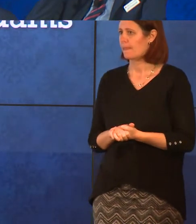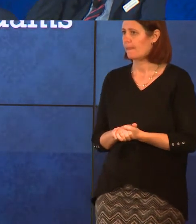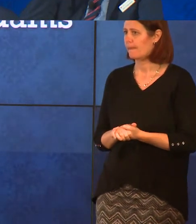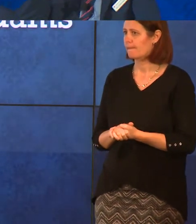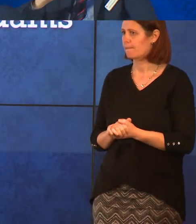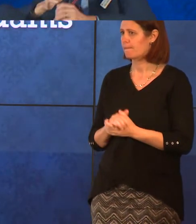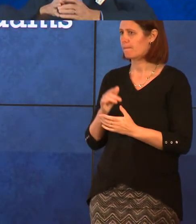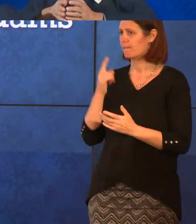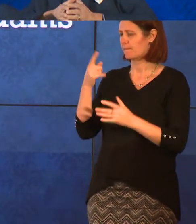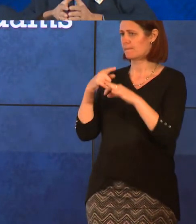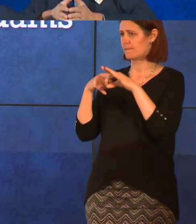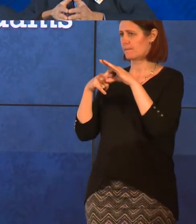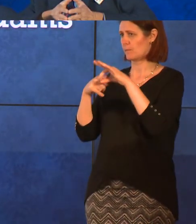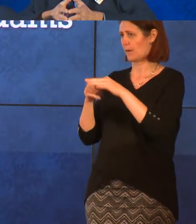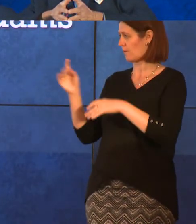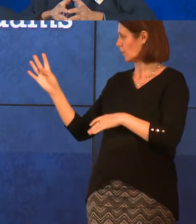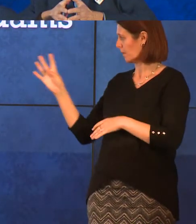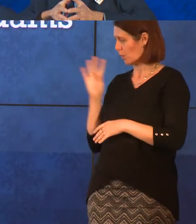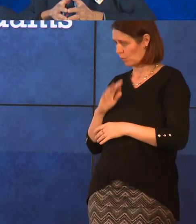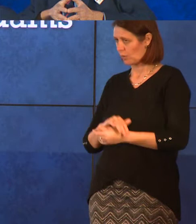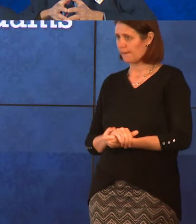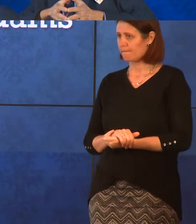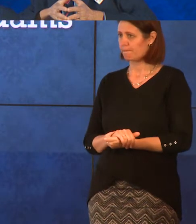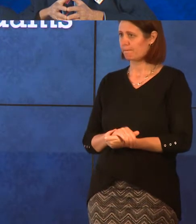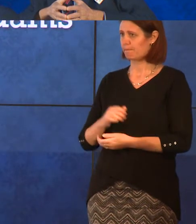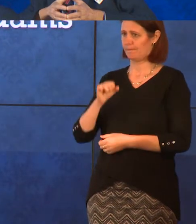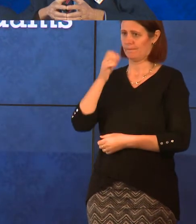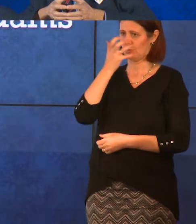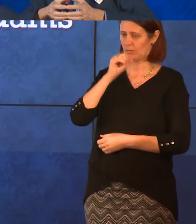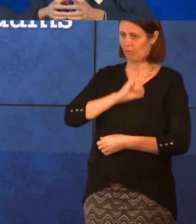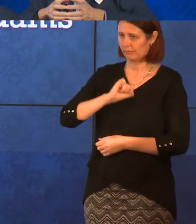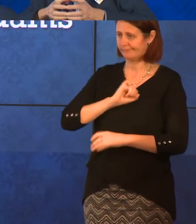Yeah. Just a question for the panel.